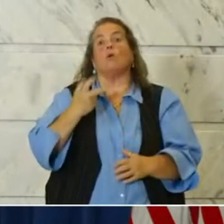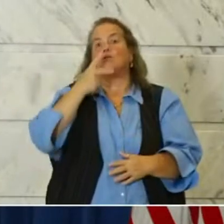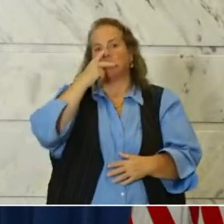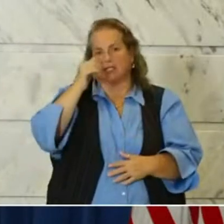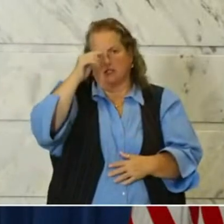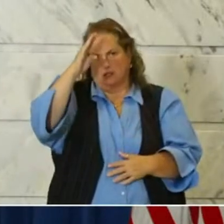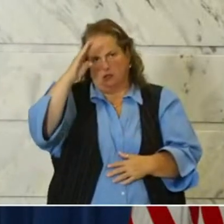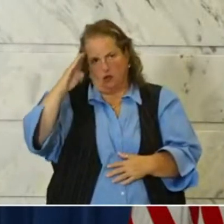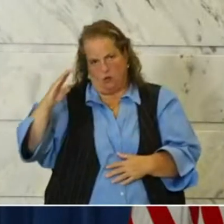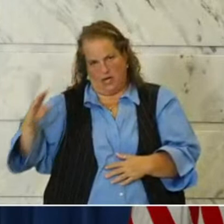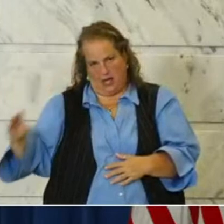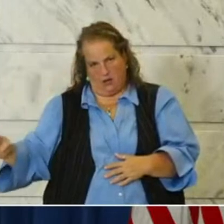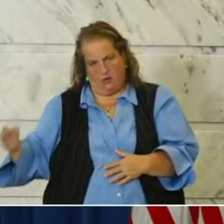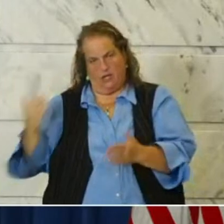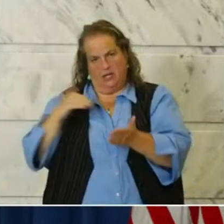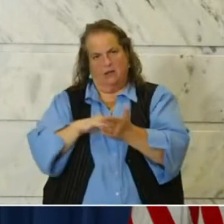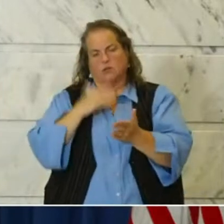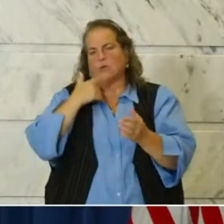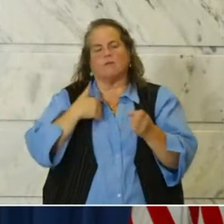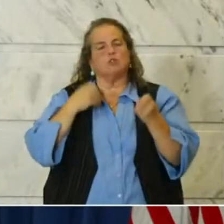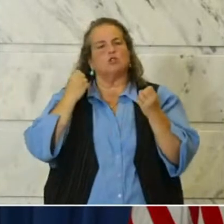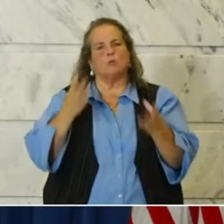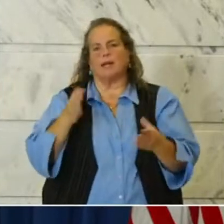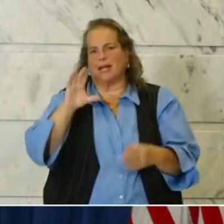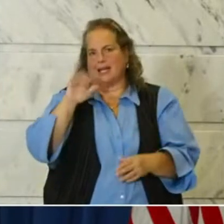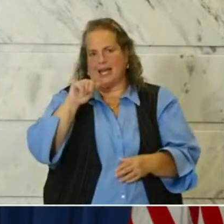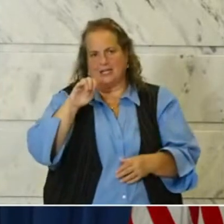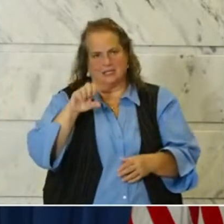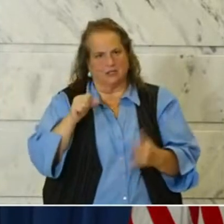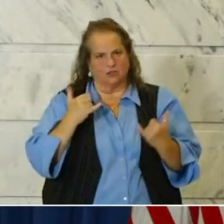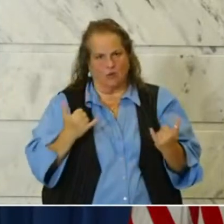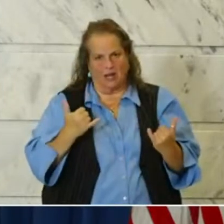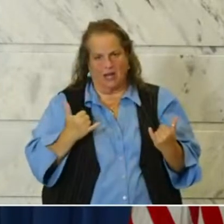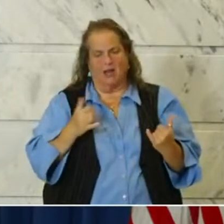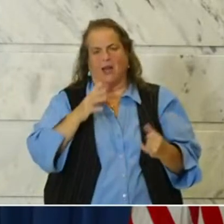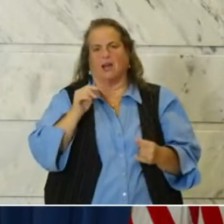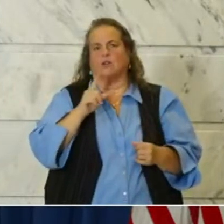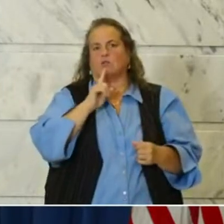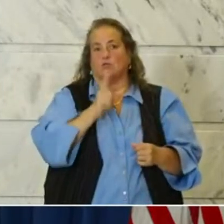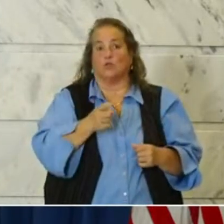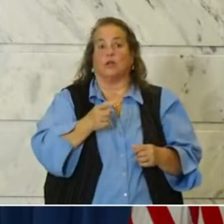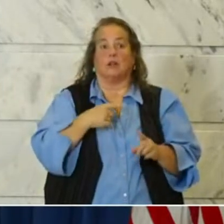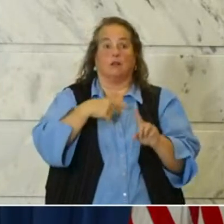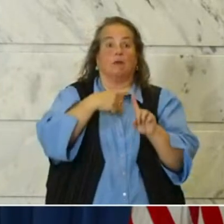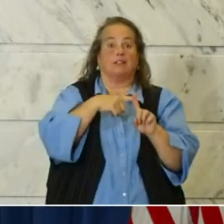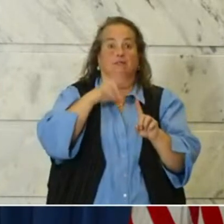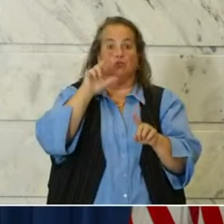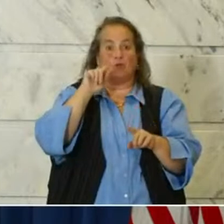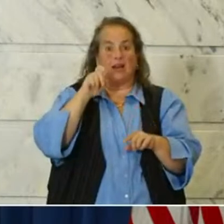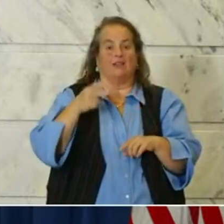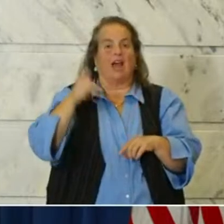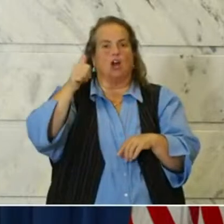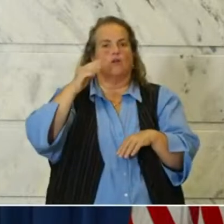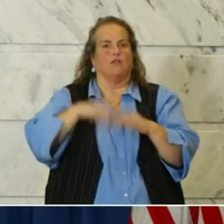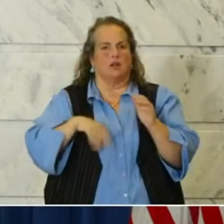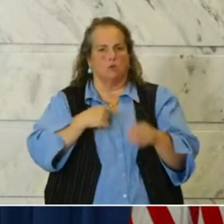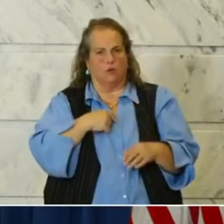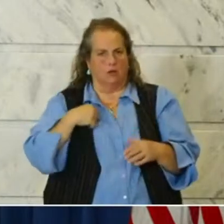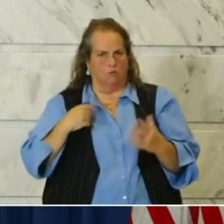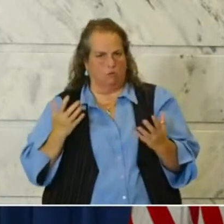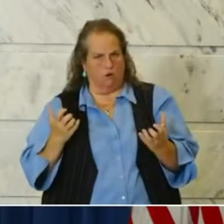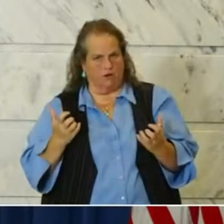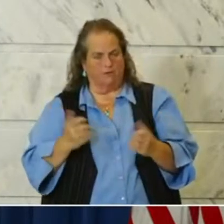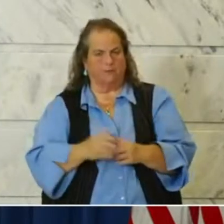down because we have too many cases right now, and certainly a positivity rate that is higher than we want it to